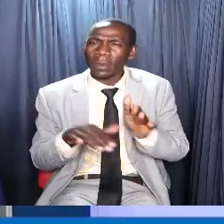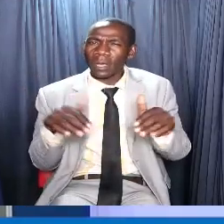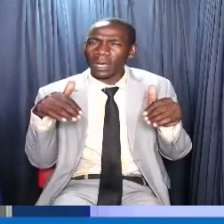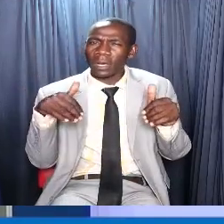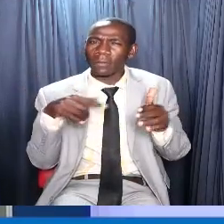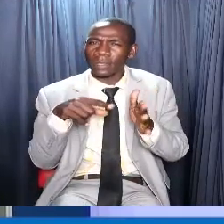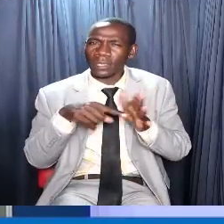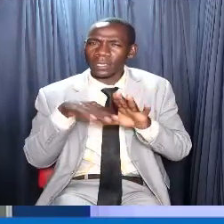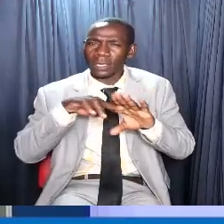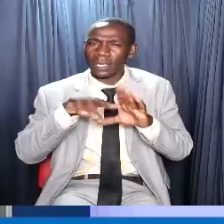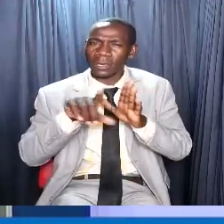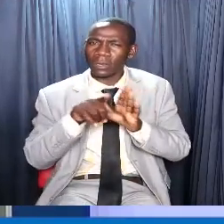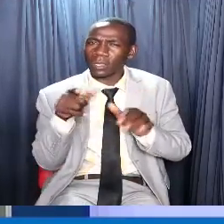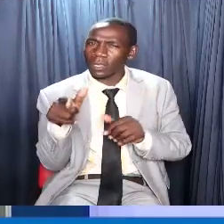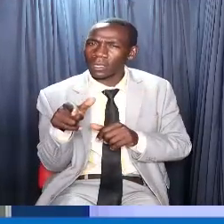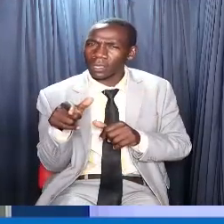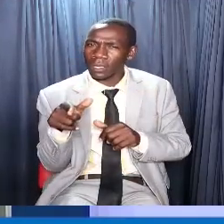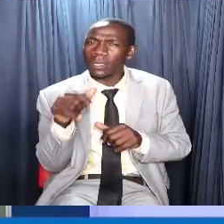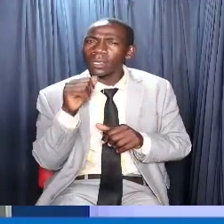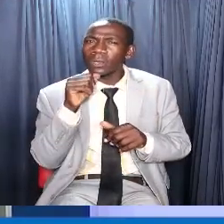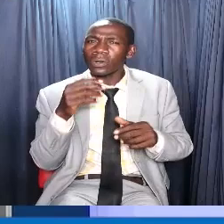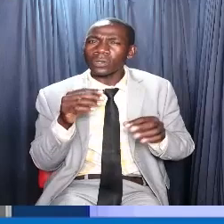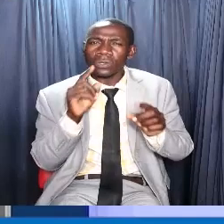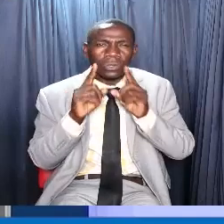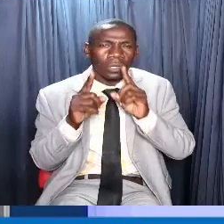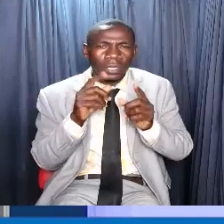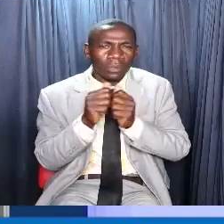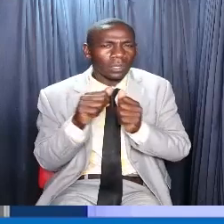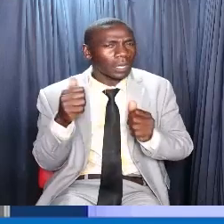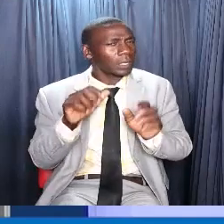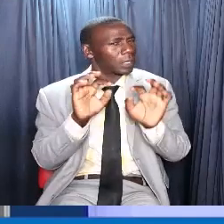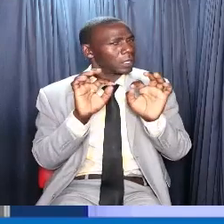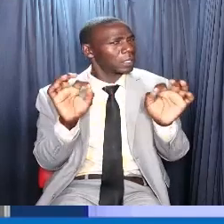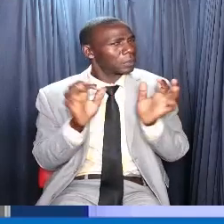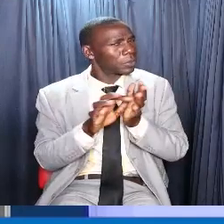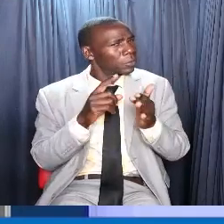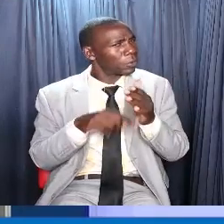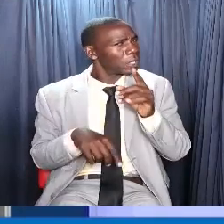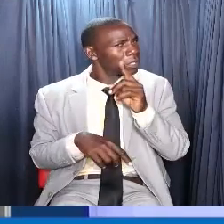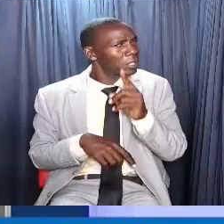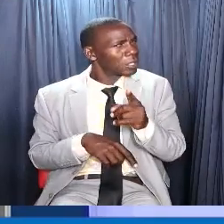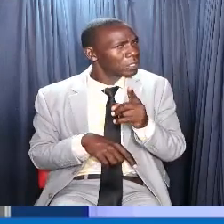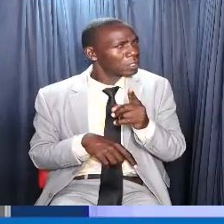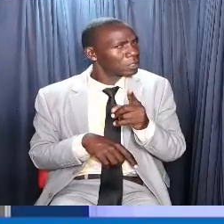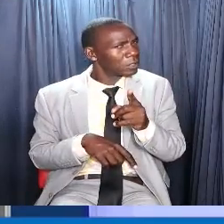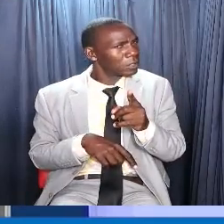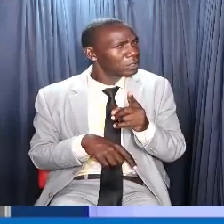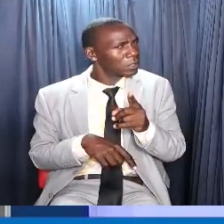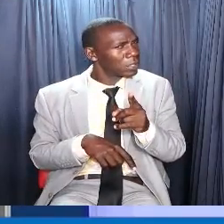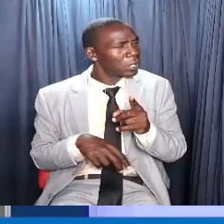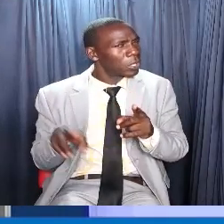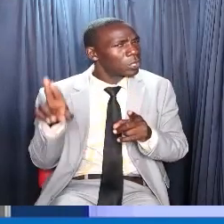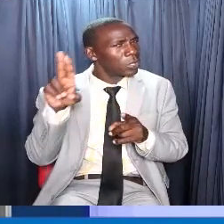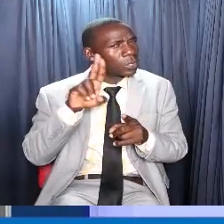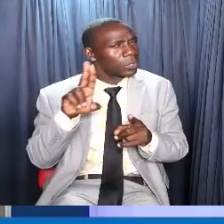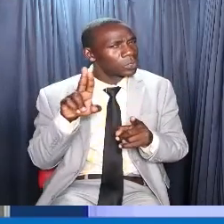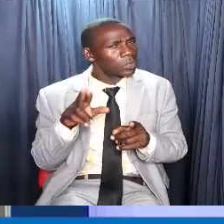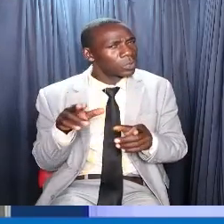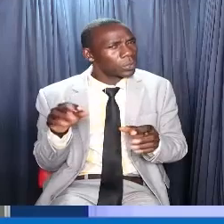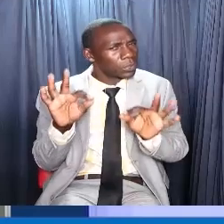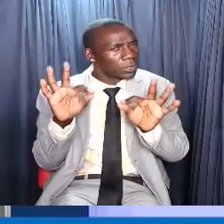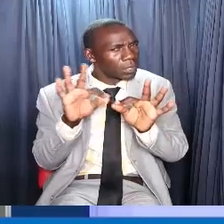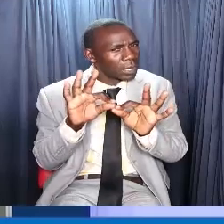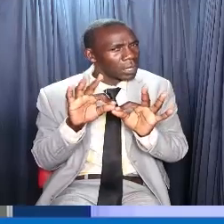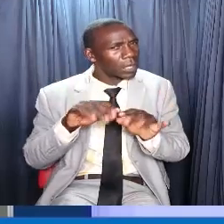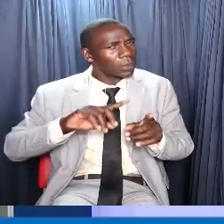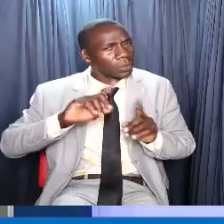huyu? What is happening hidden in her? Anaona mazungumzo na wenzake. Why is she not interacting with the other fellows? Alikuwa akienda mtoni na wenzake.